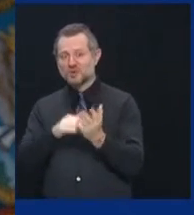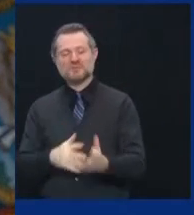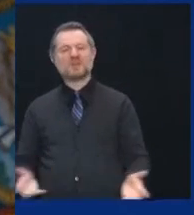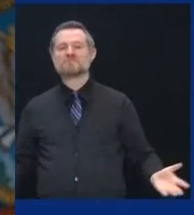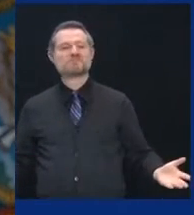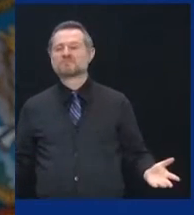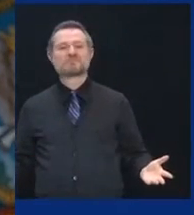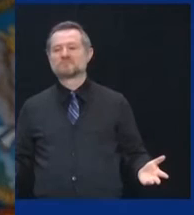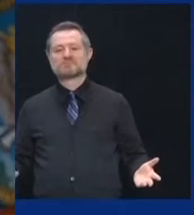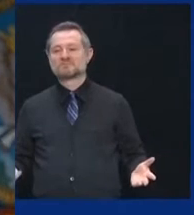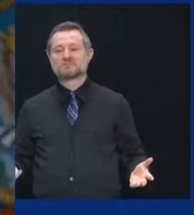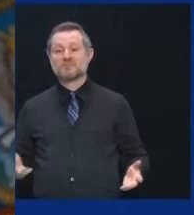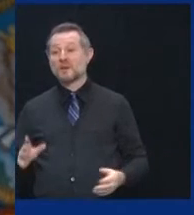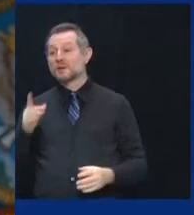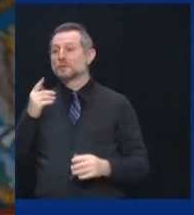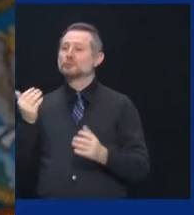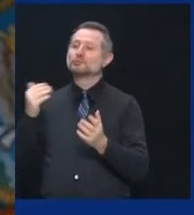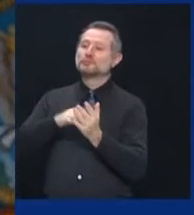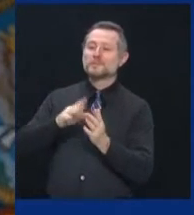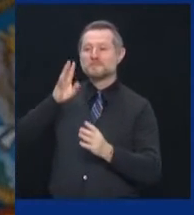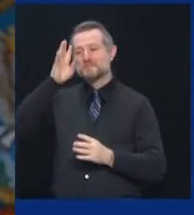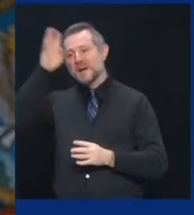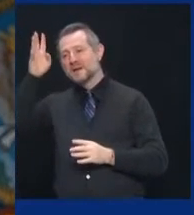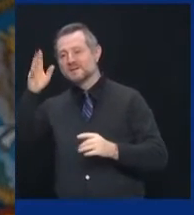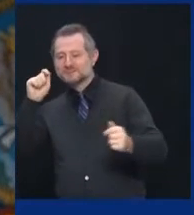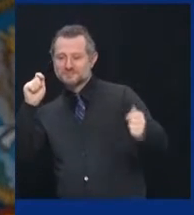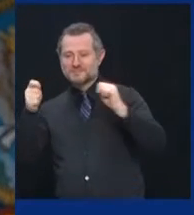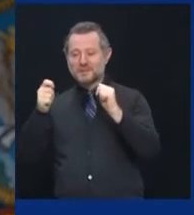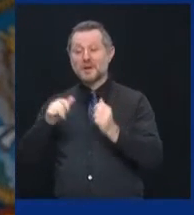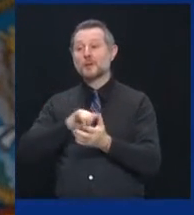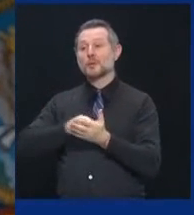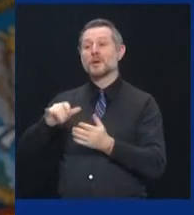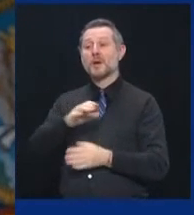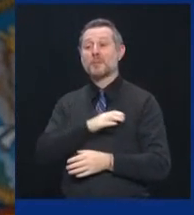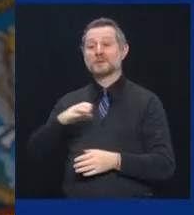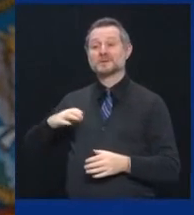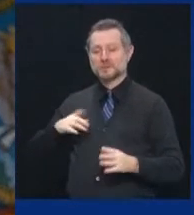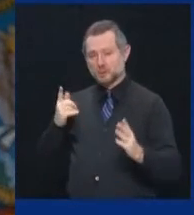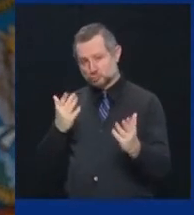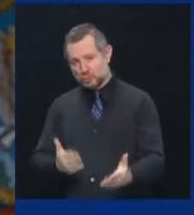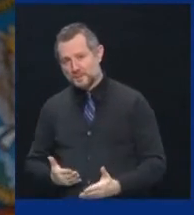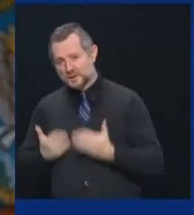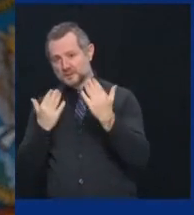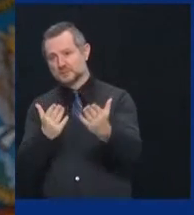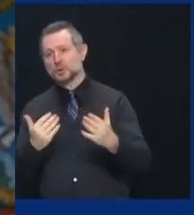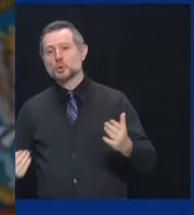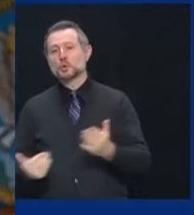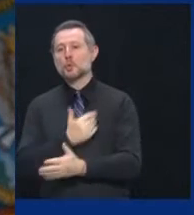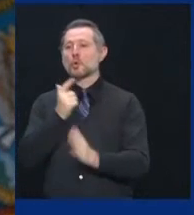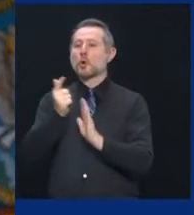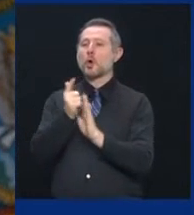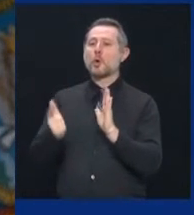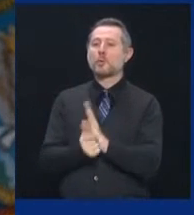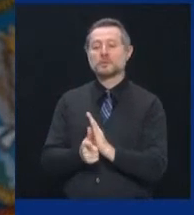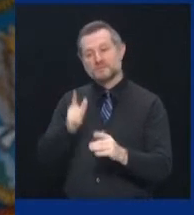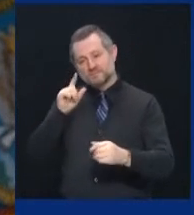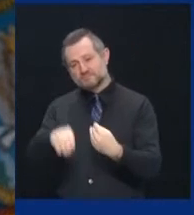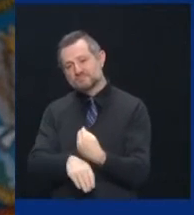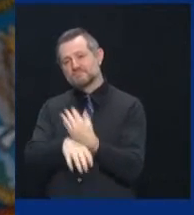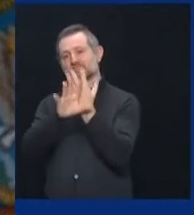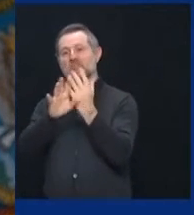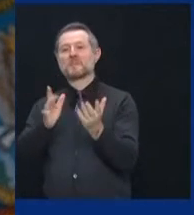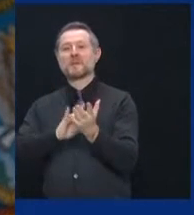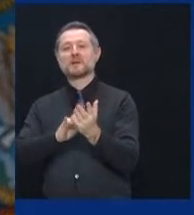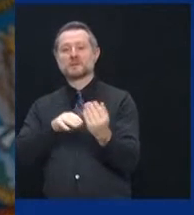New York Commission, I am introducing the most comprehensive telehealth bill in the nation to ensure accessibility to all New